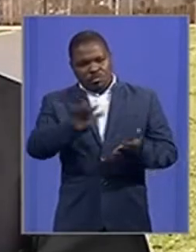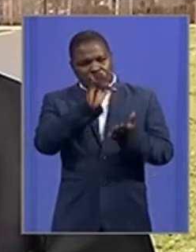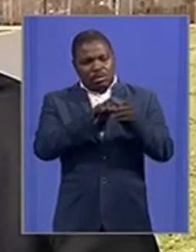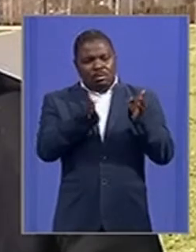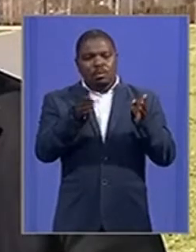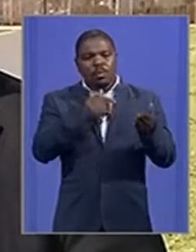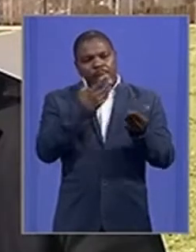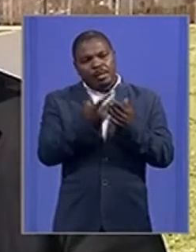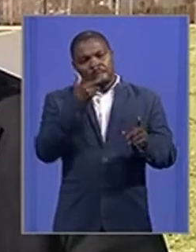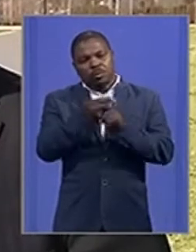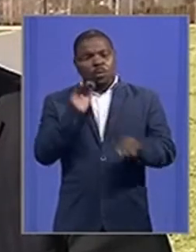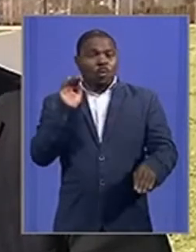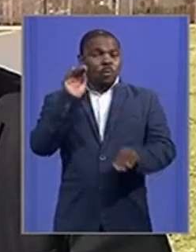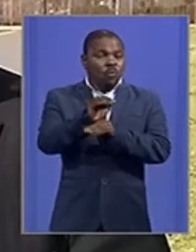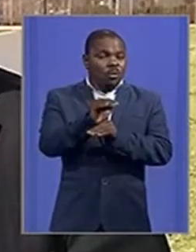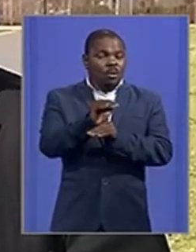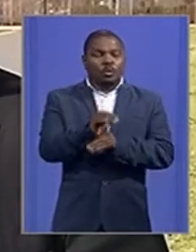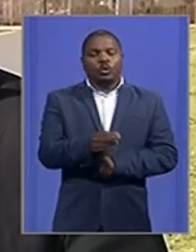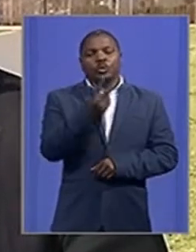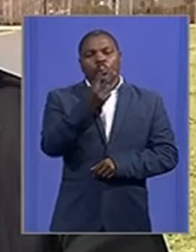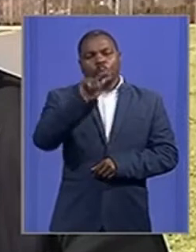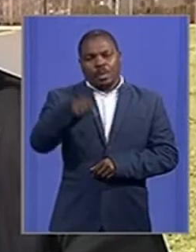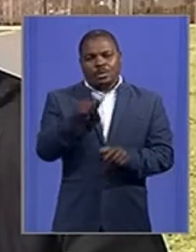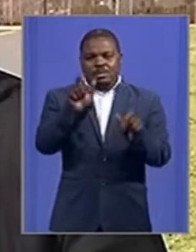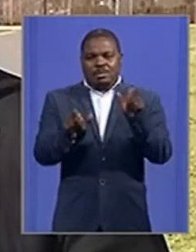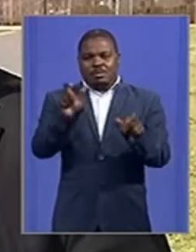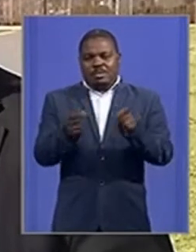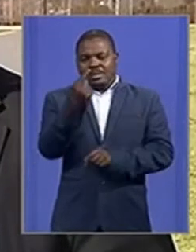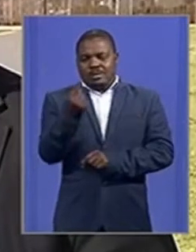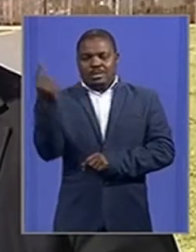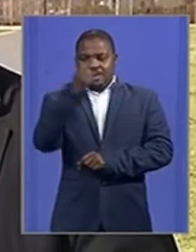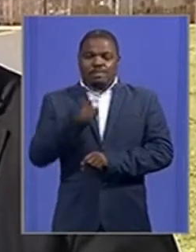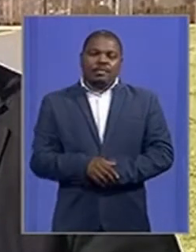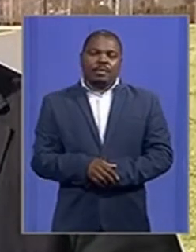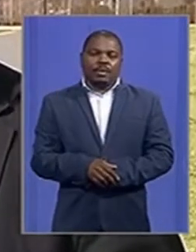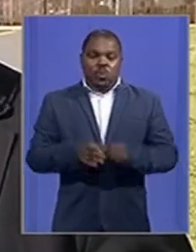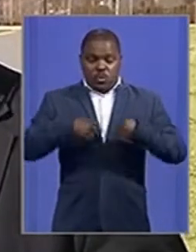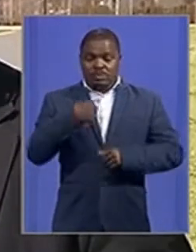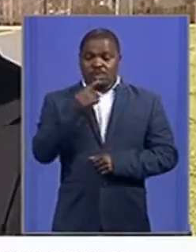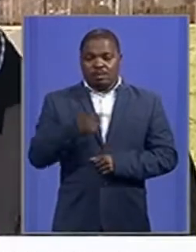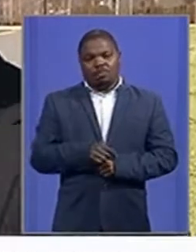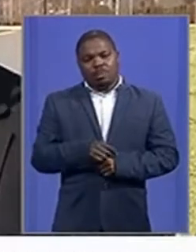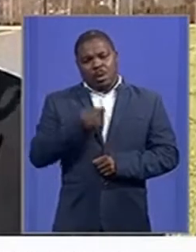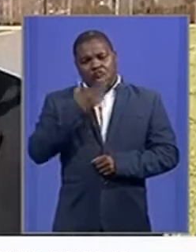are able to vaccinate more than 2,000 clients in each day. But we are saying we don't want